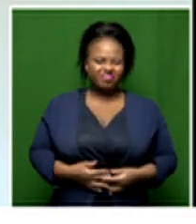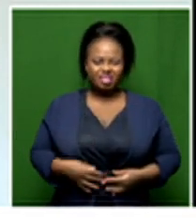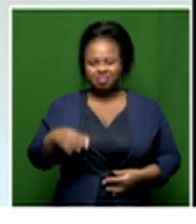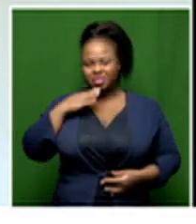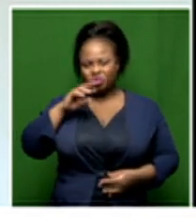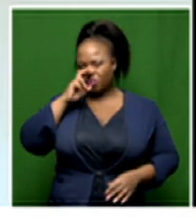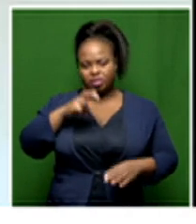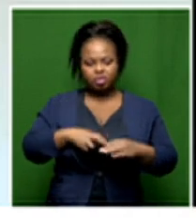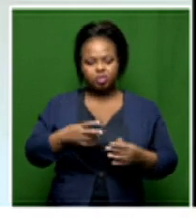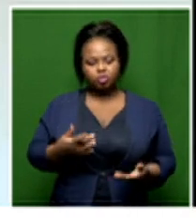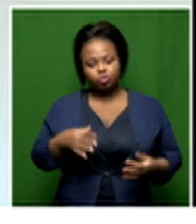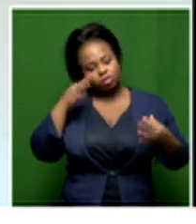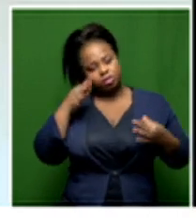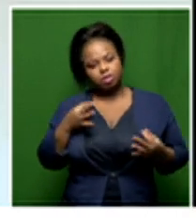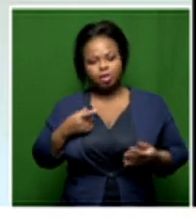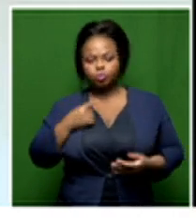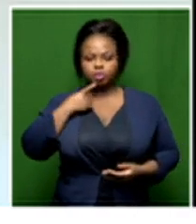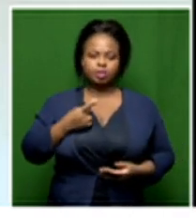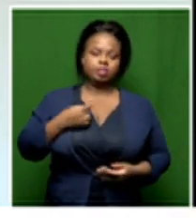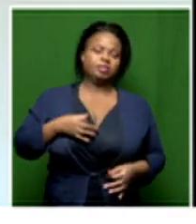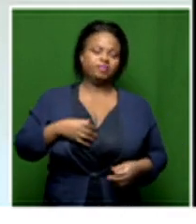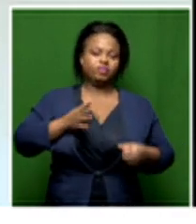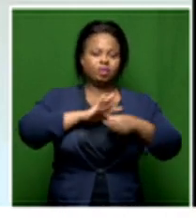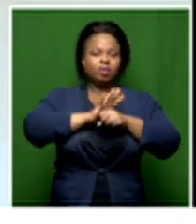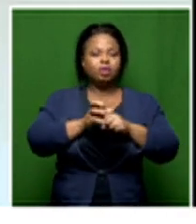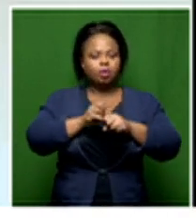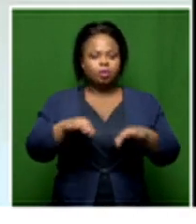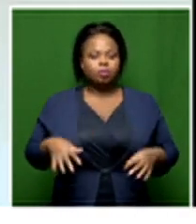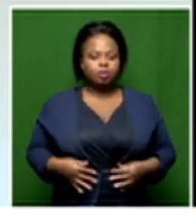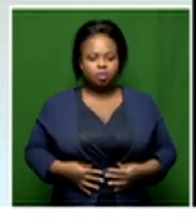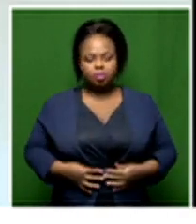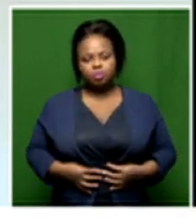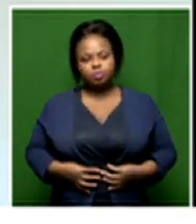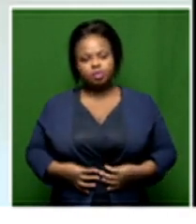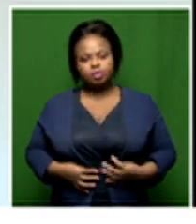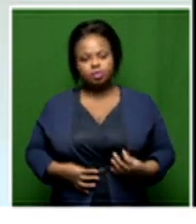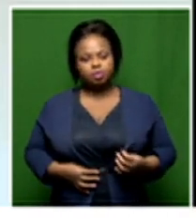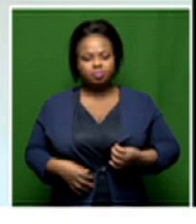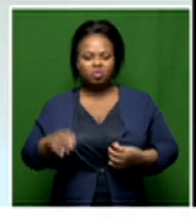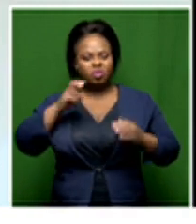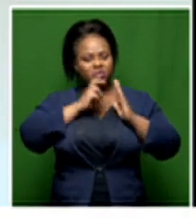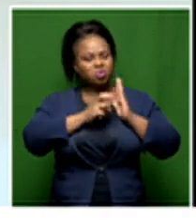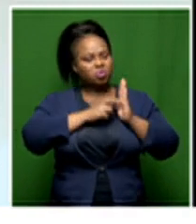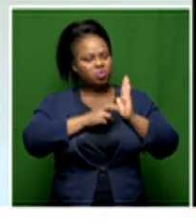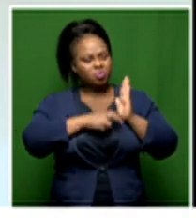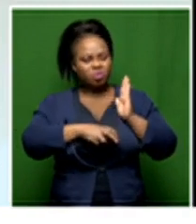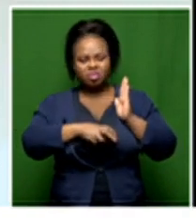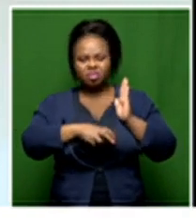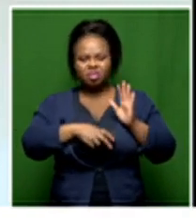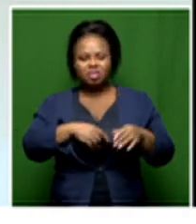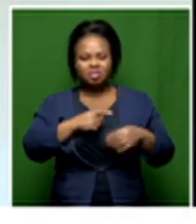to decide whether you've got COVID. So, like I say, there are no rule books.